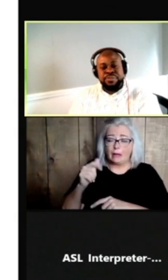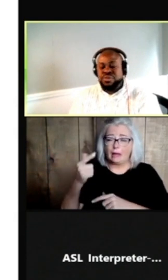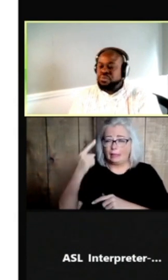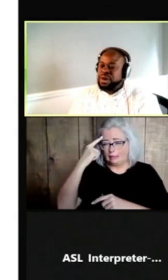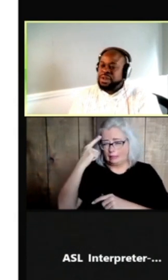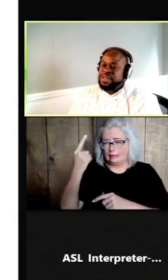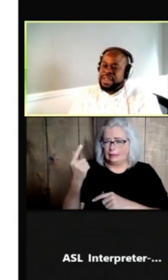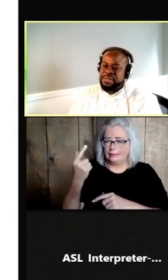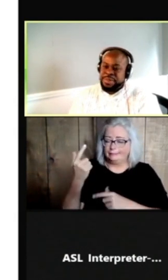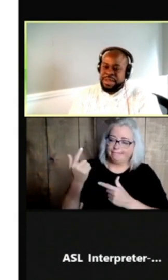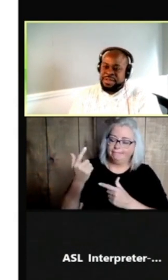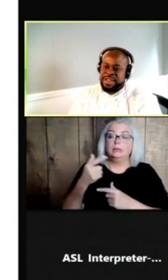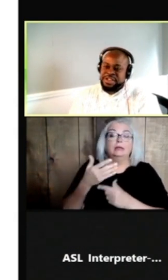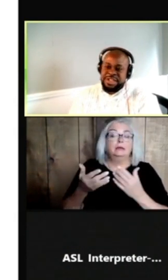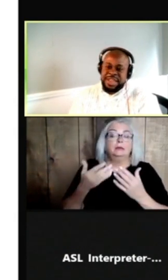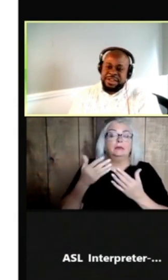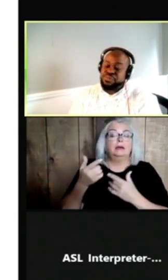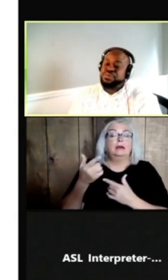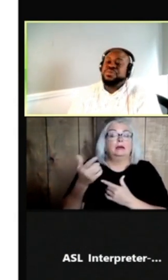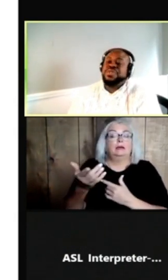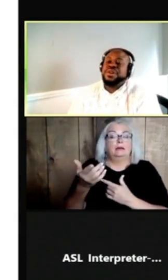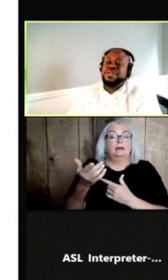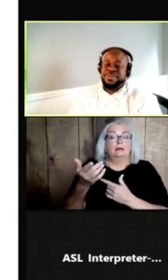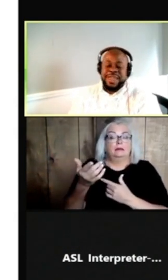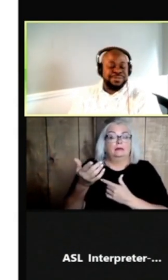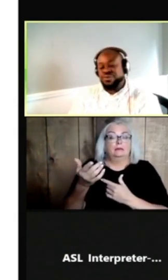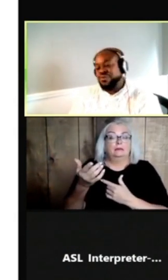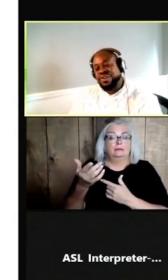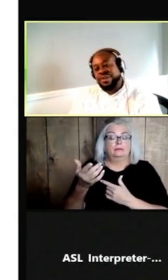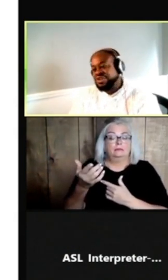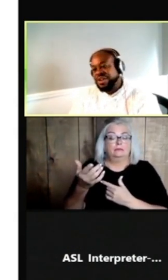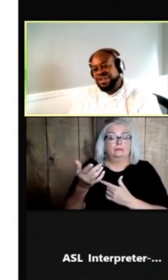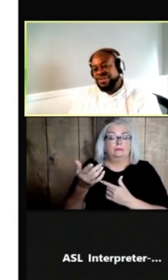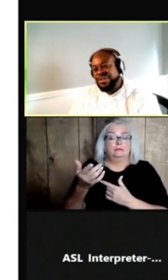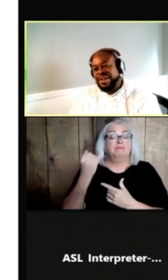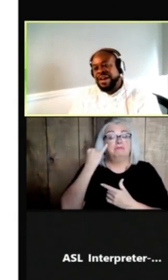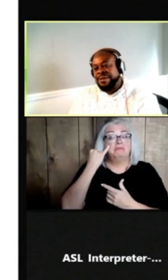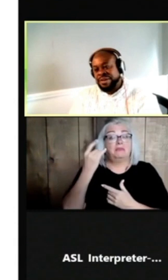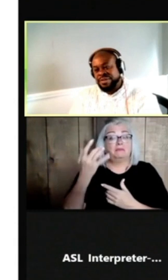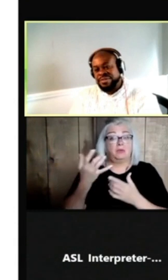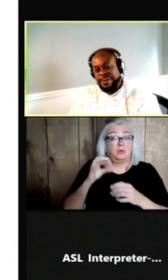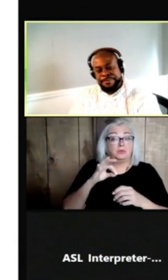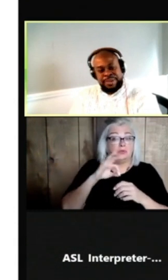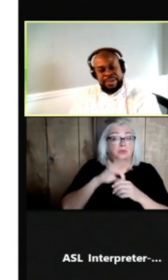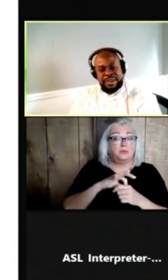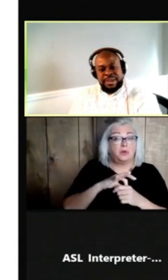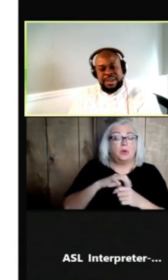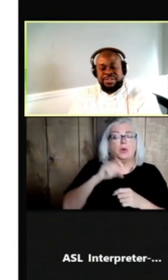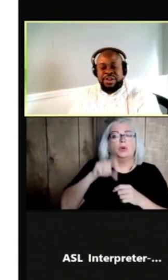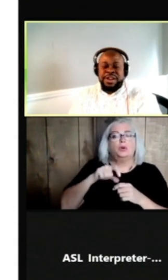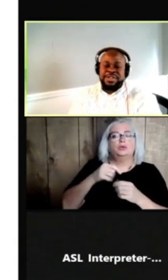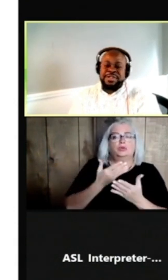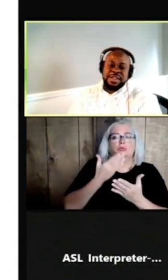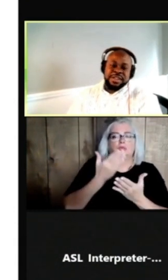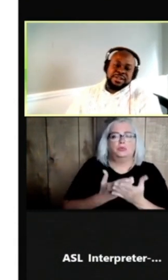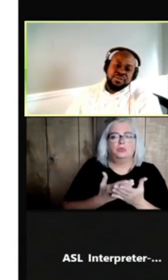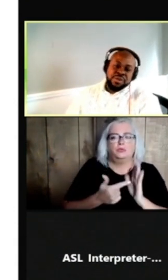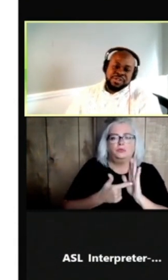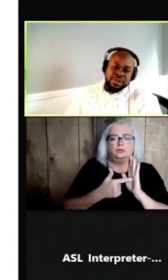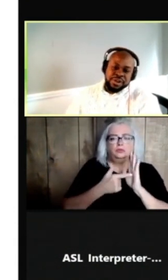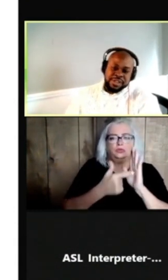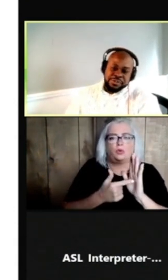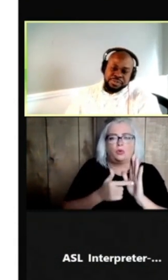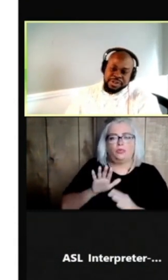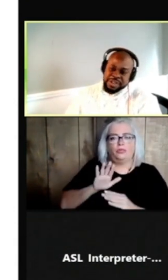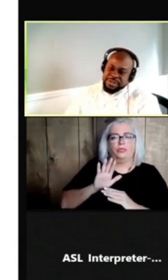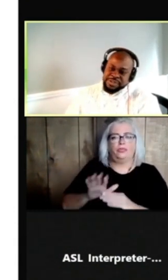where people who wanted to cast ballots actually had to prove or demonstrate their civic competence, right? It's hard to see